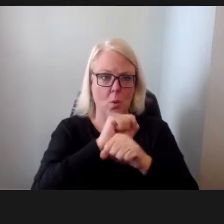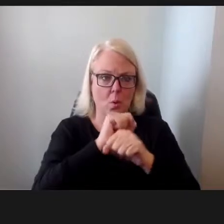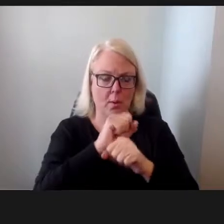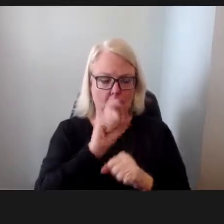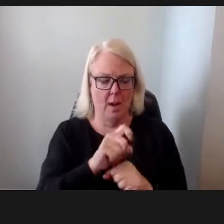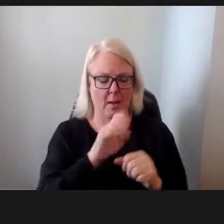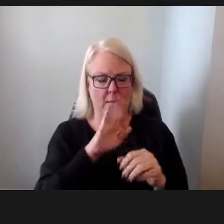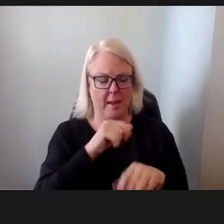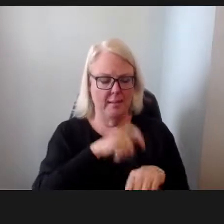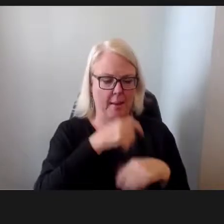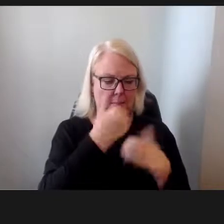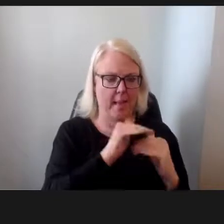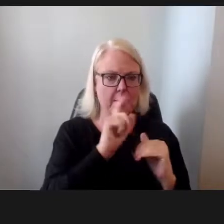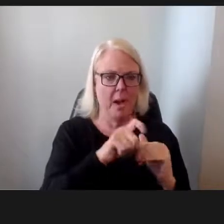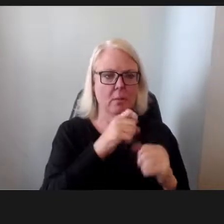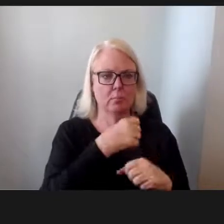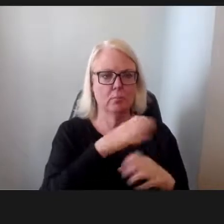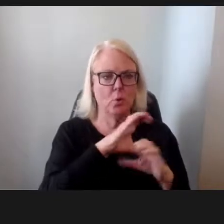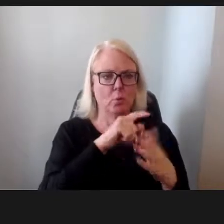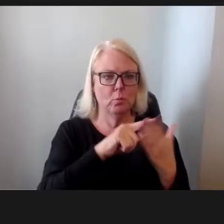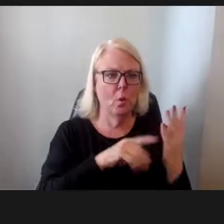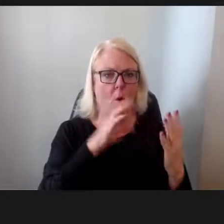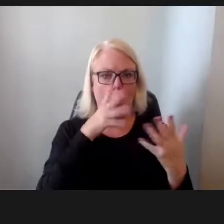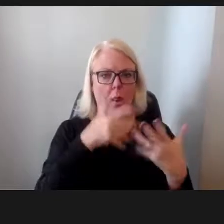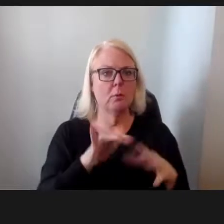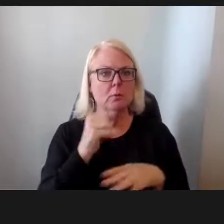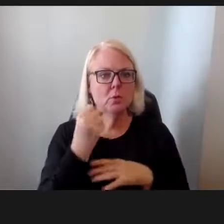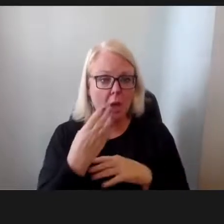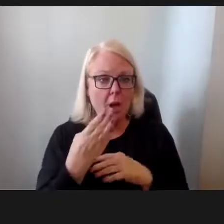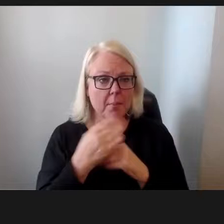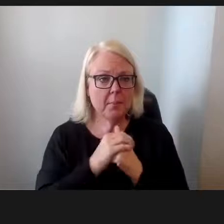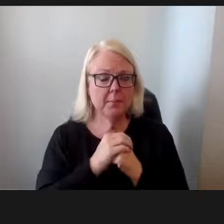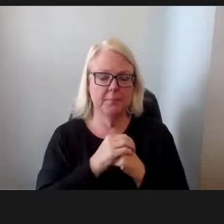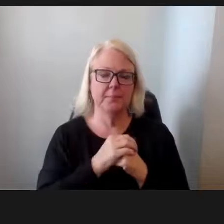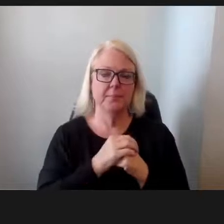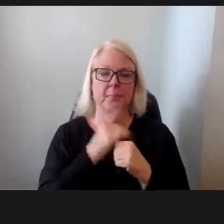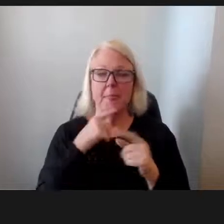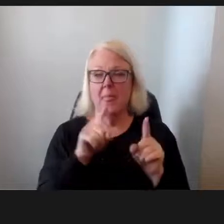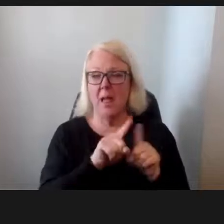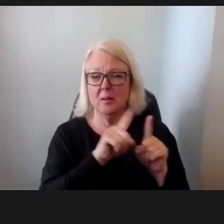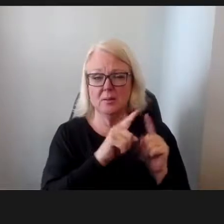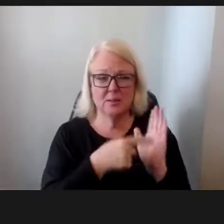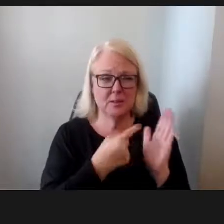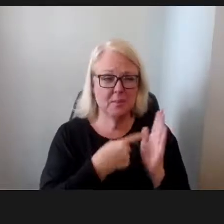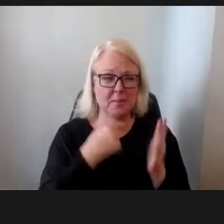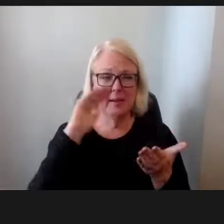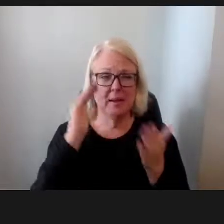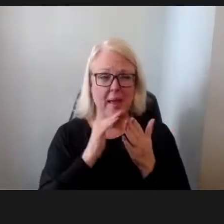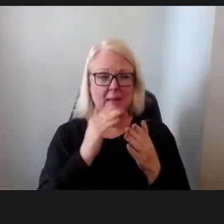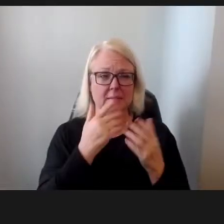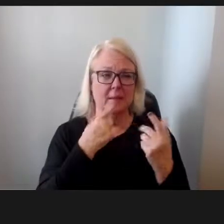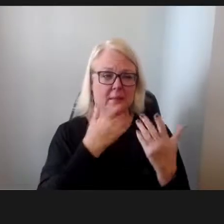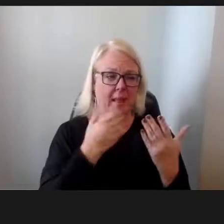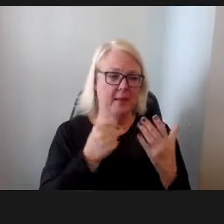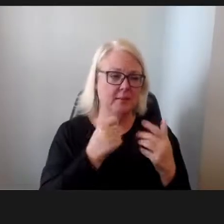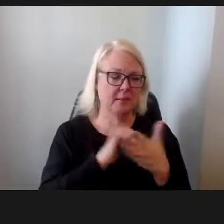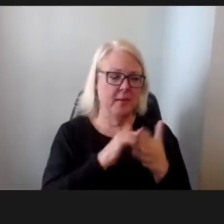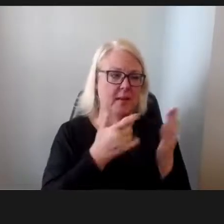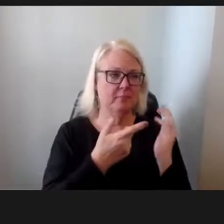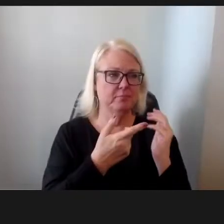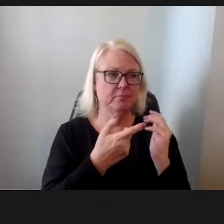certain timeframes, or we will lose our jobs. There are also sometimes less tangible penalties to